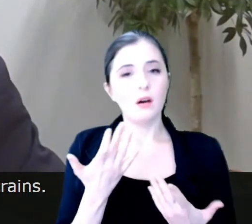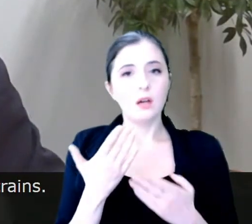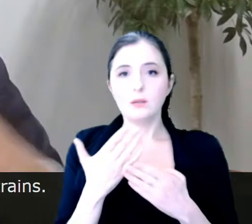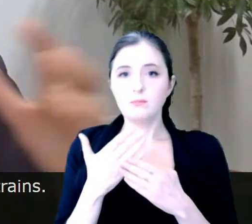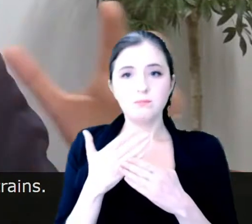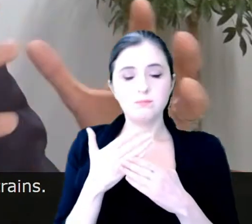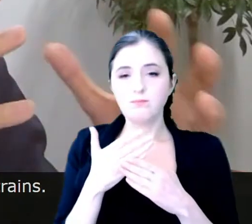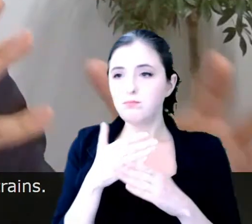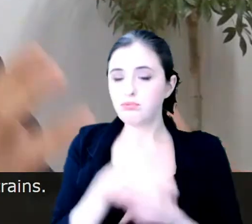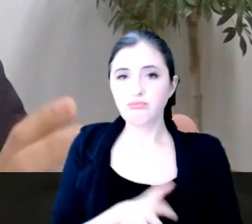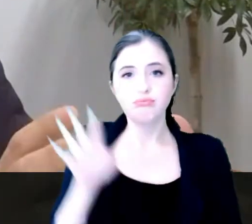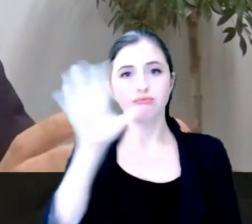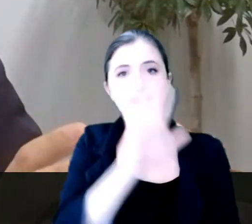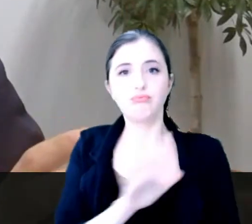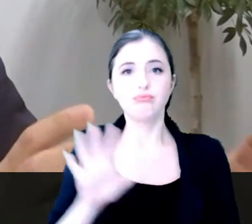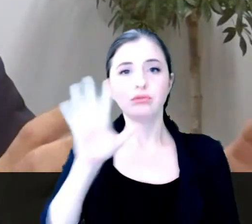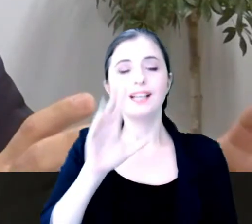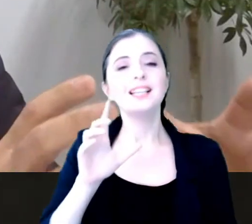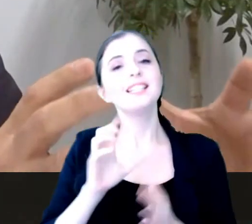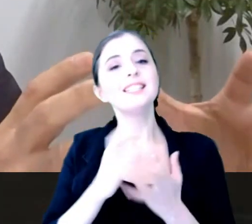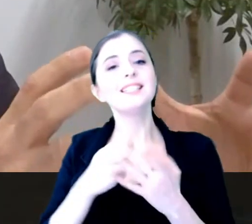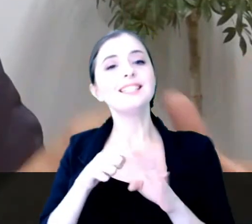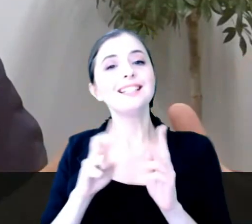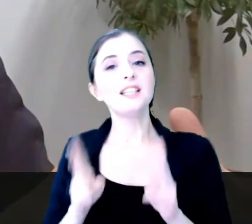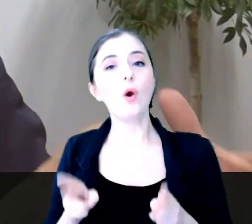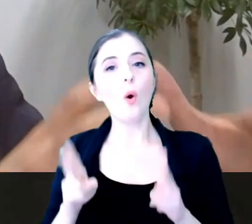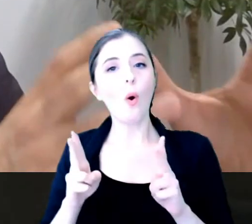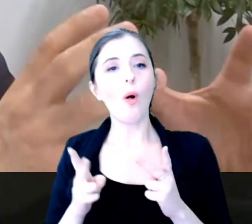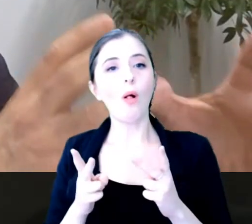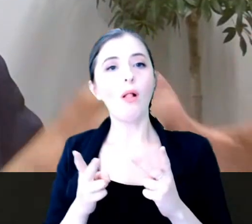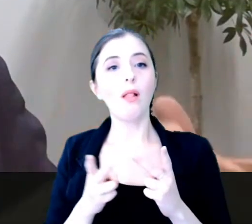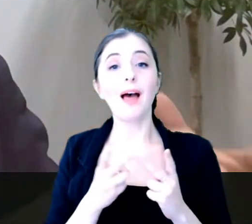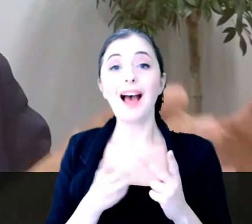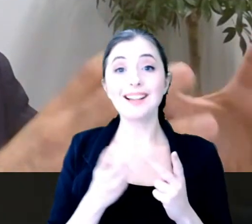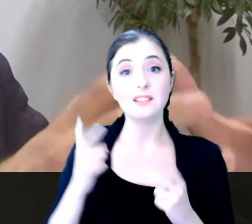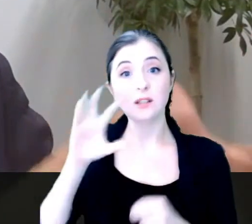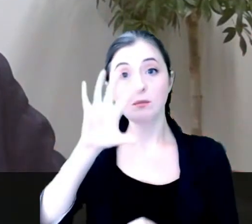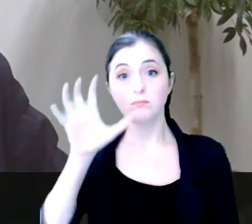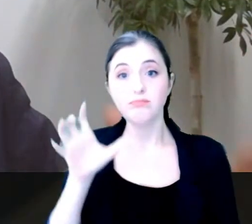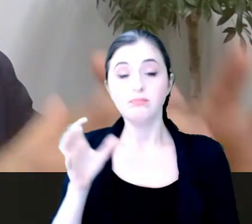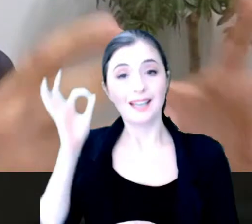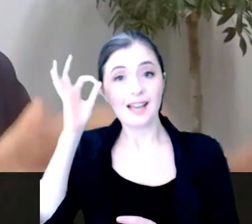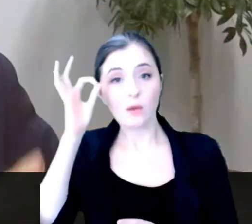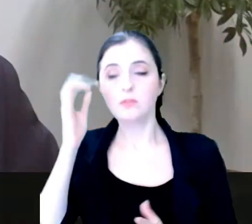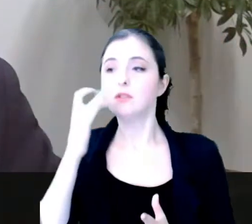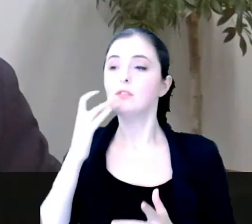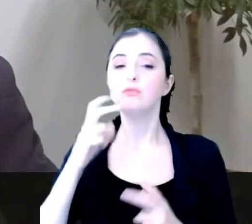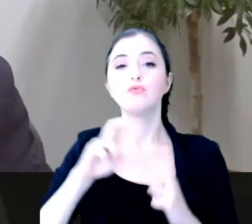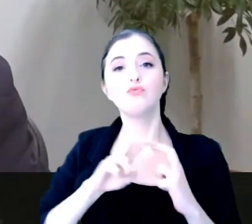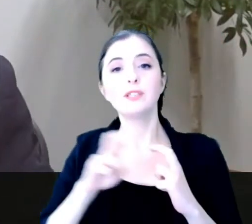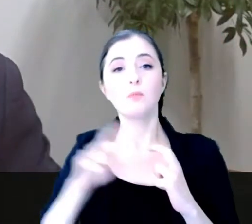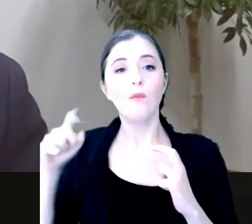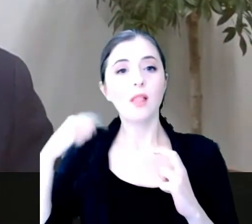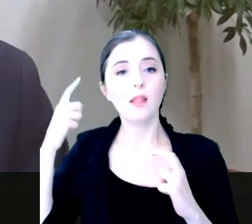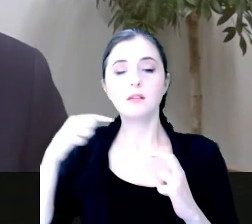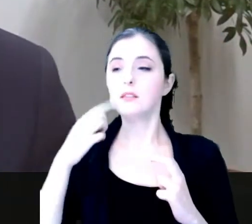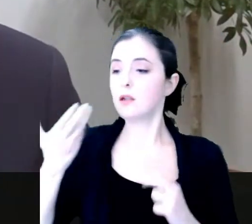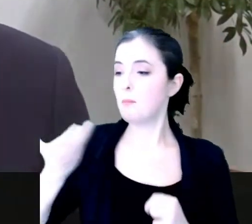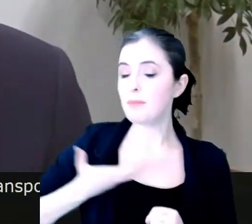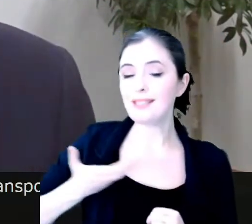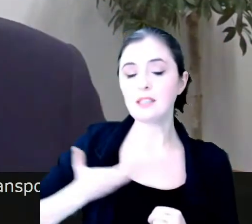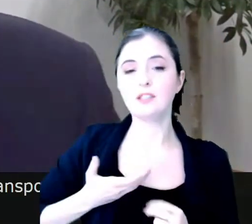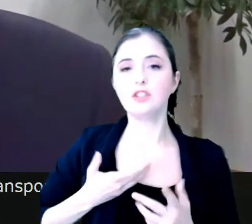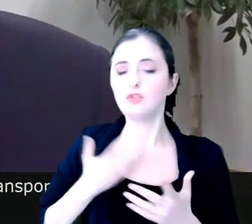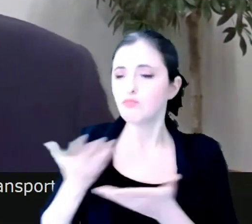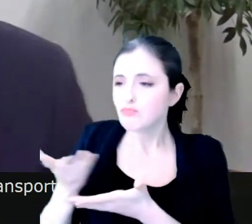Hall as the Mayor, London councils, Transport for London, the police, civic society, businesses in a recovery plan.